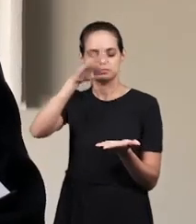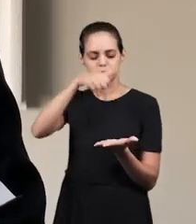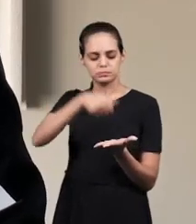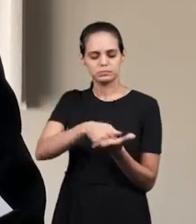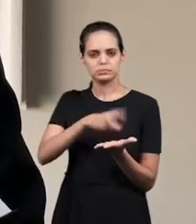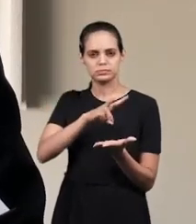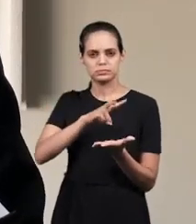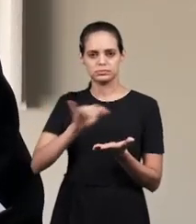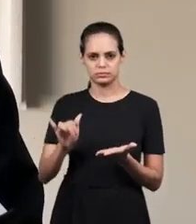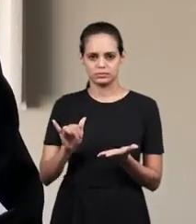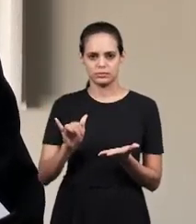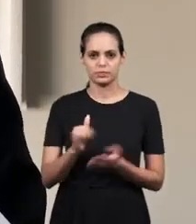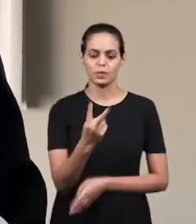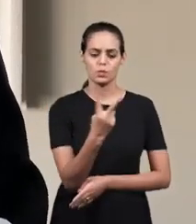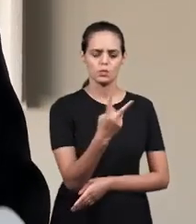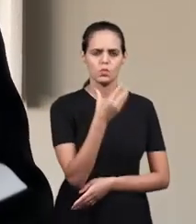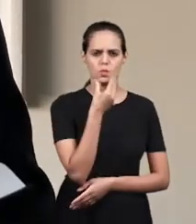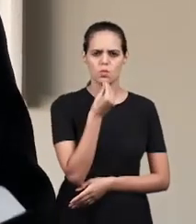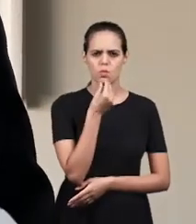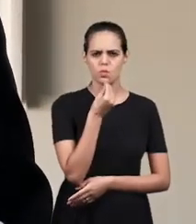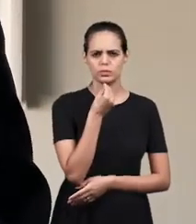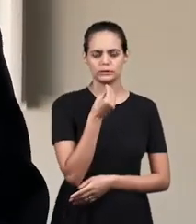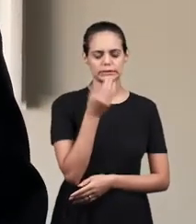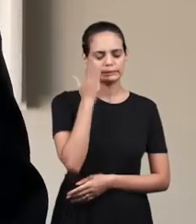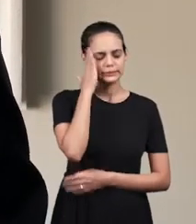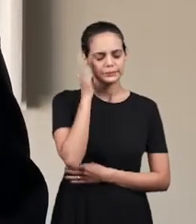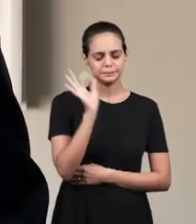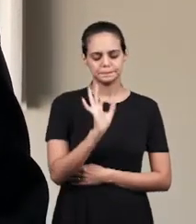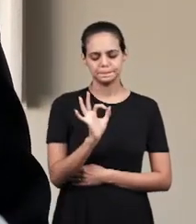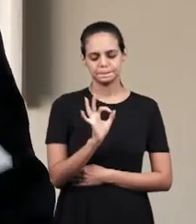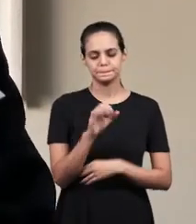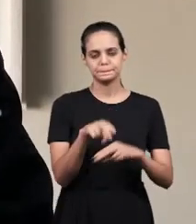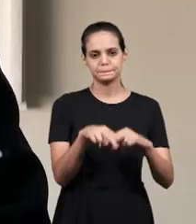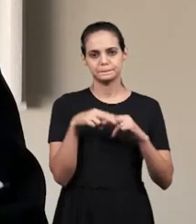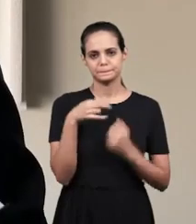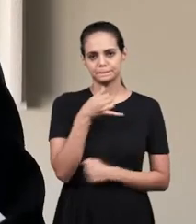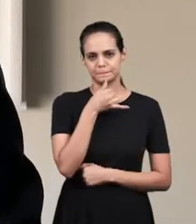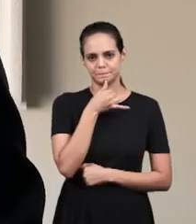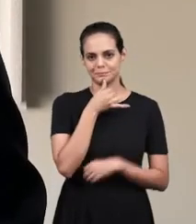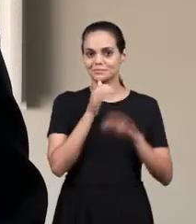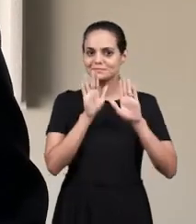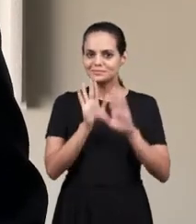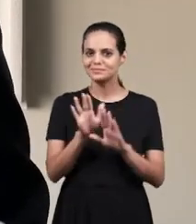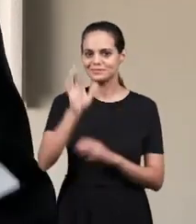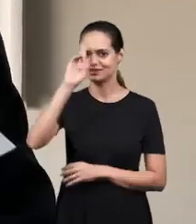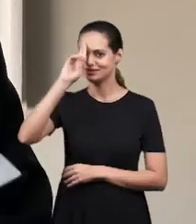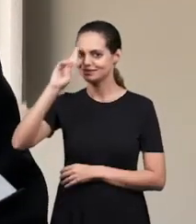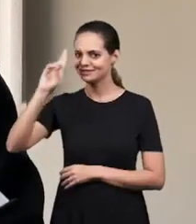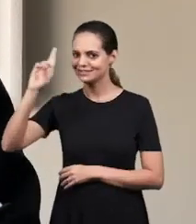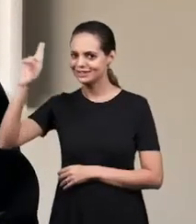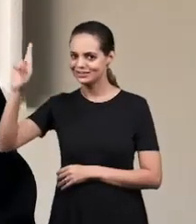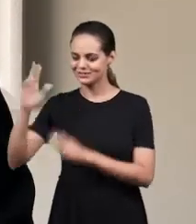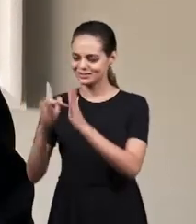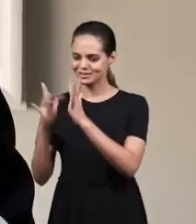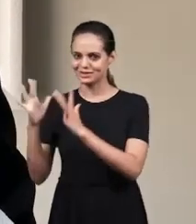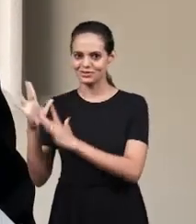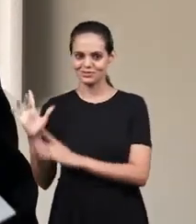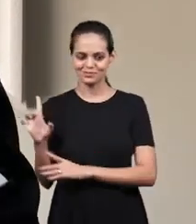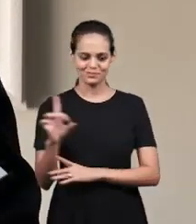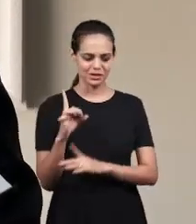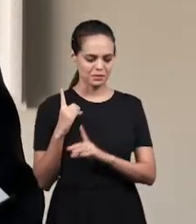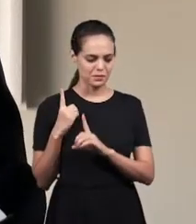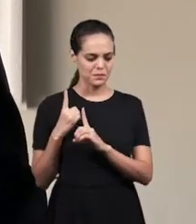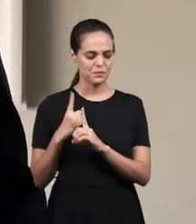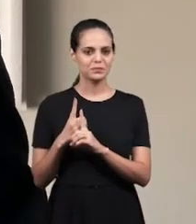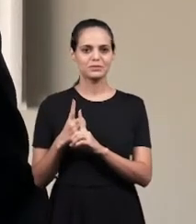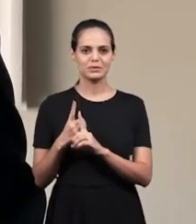these things, and that's why they were sad. But God reached them. He revealed himself to them. He spoke to their